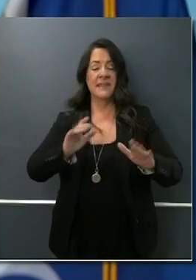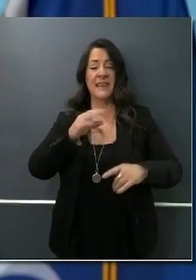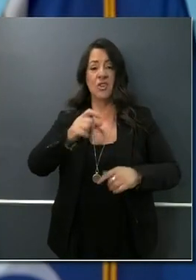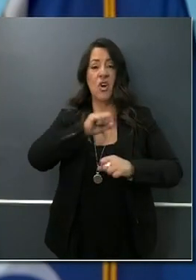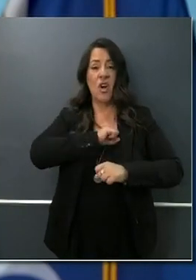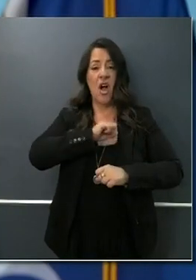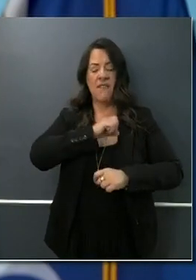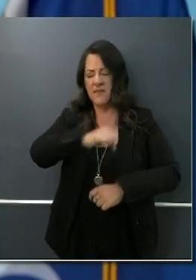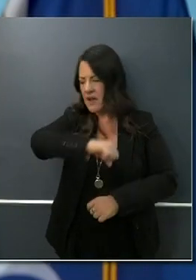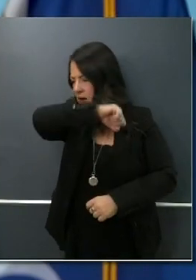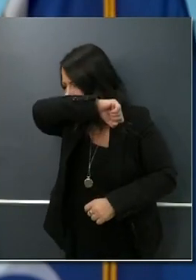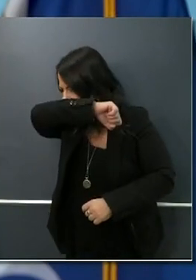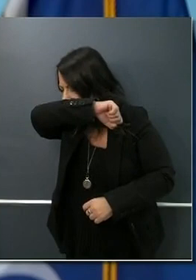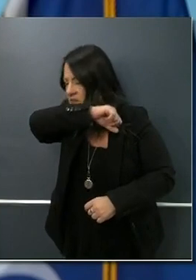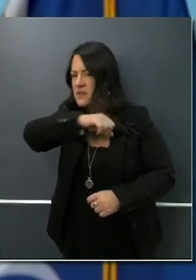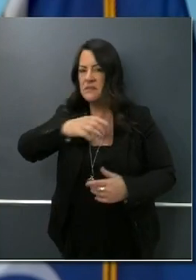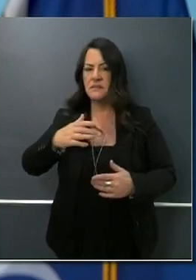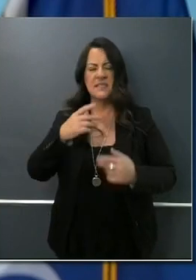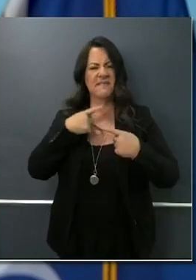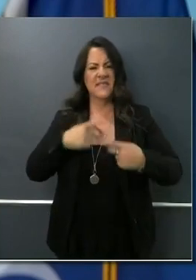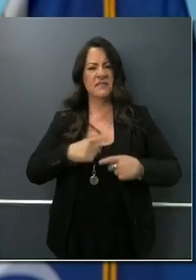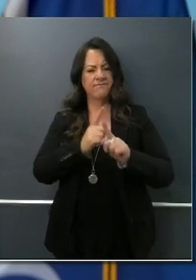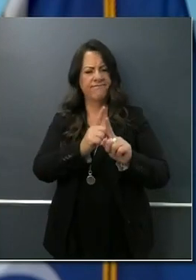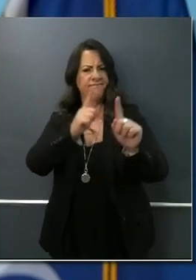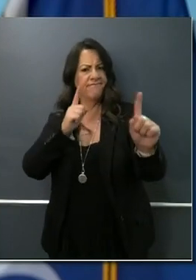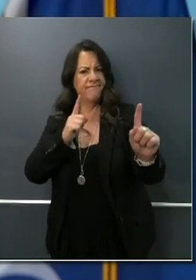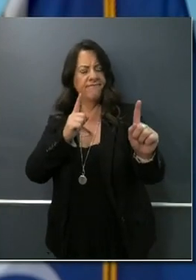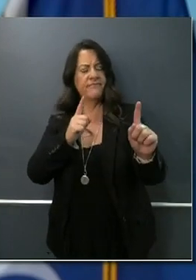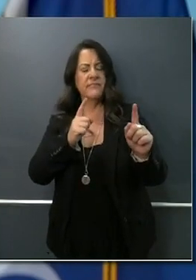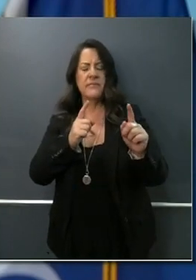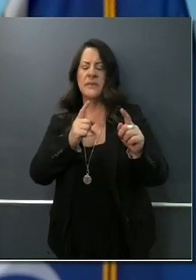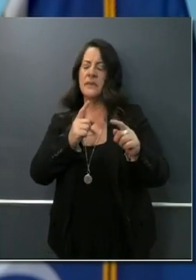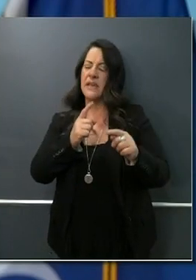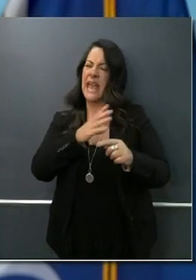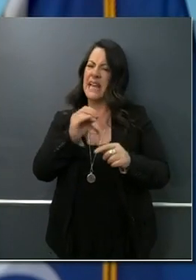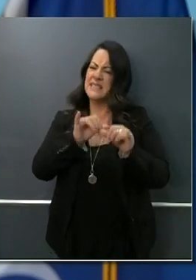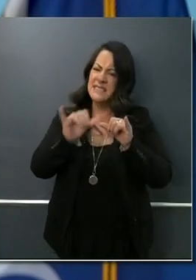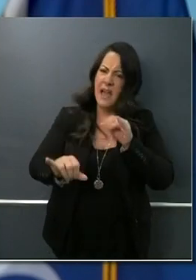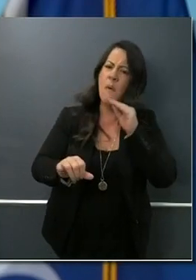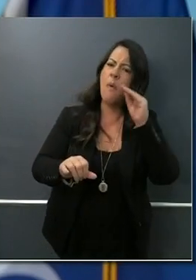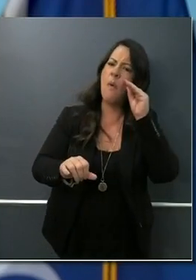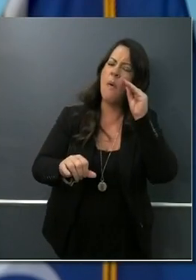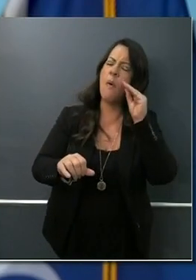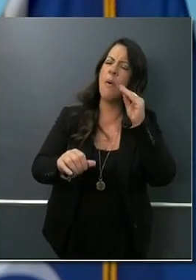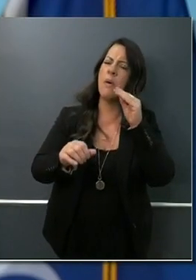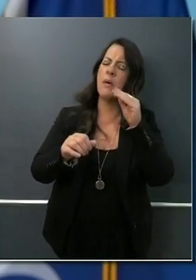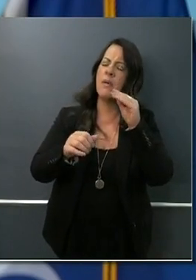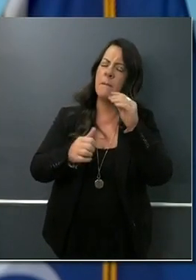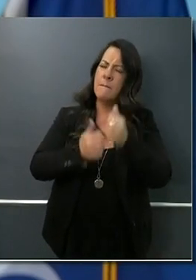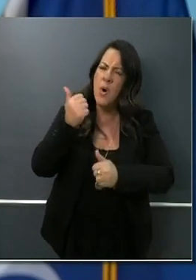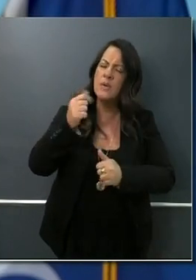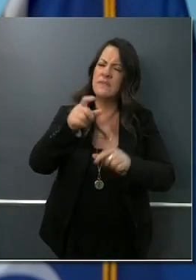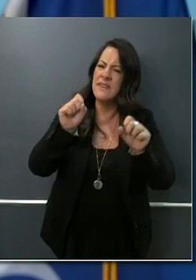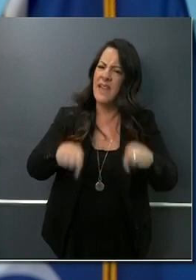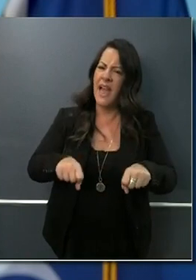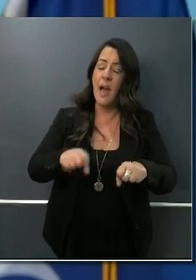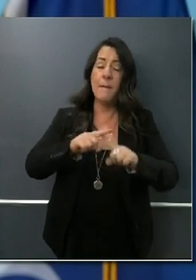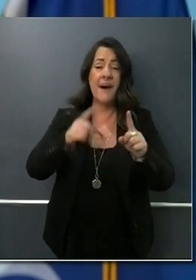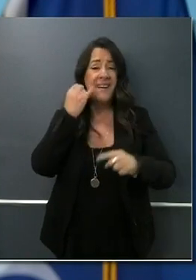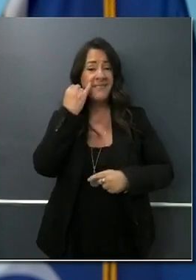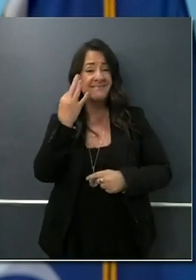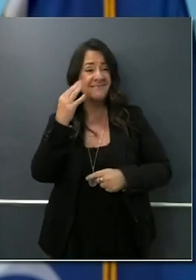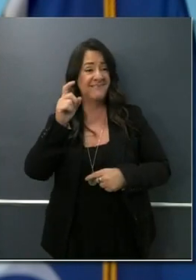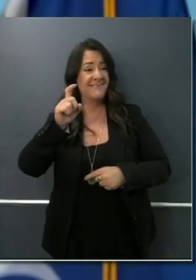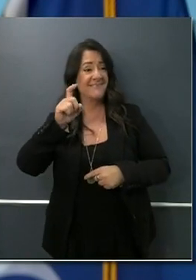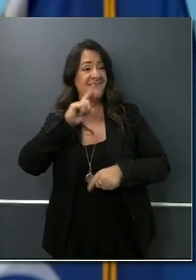Keep physical distancing as much as possible. Stay at home when you're able to, and if you must leave your house to go